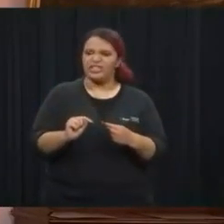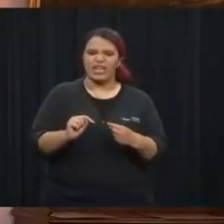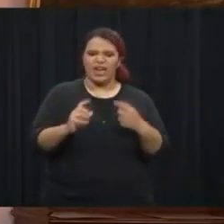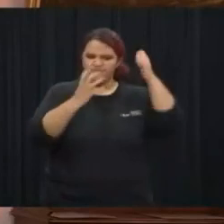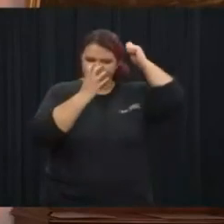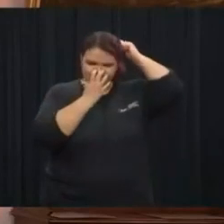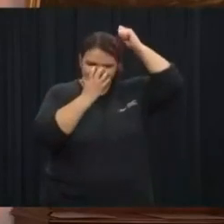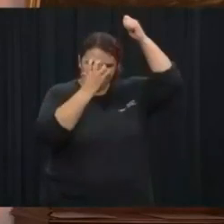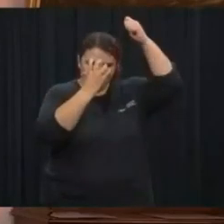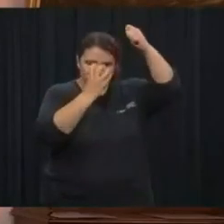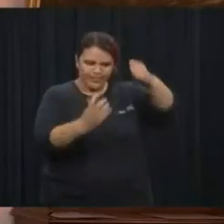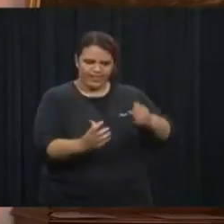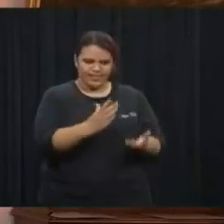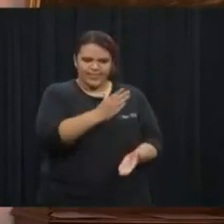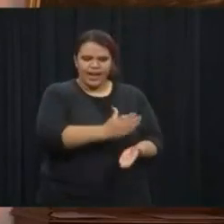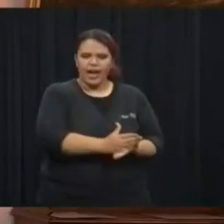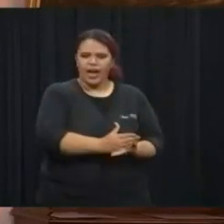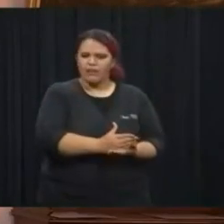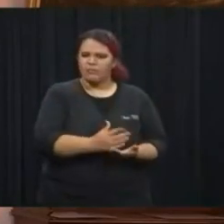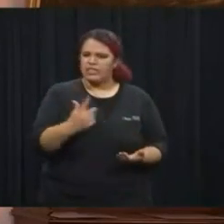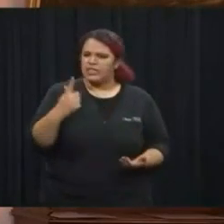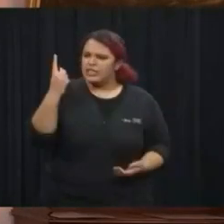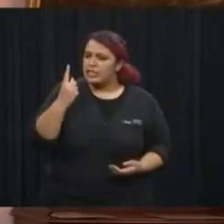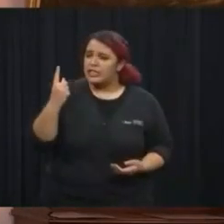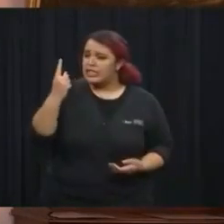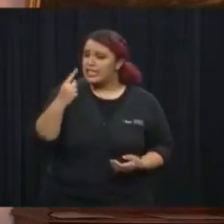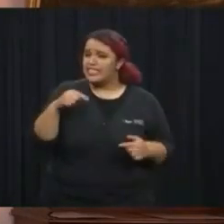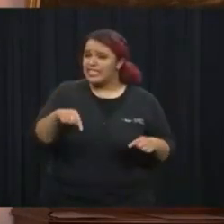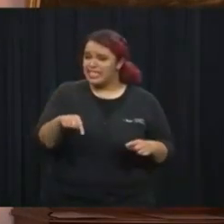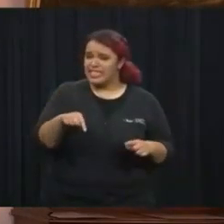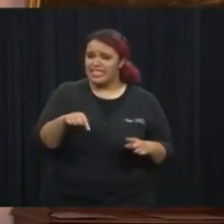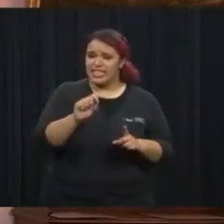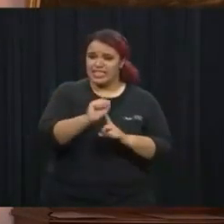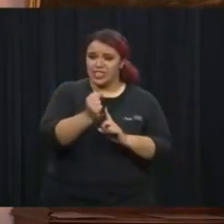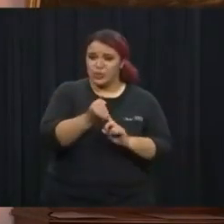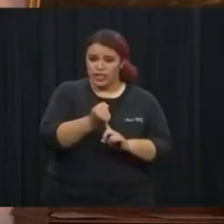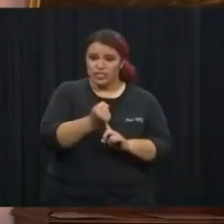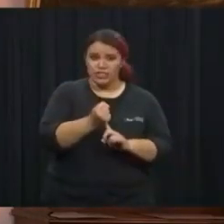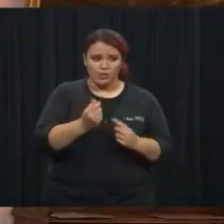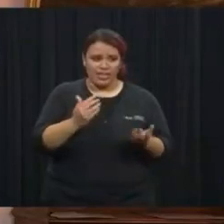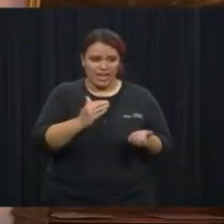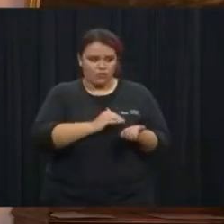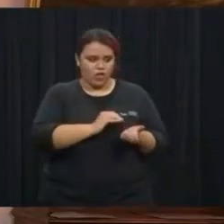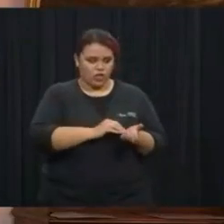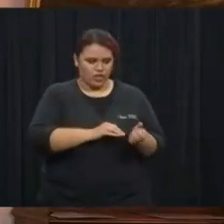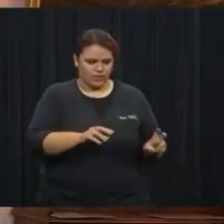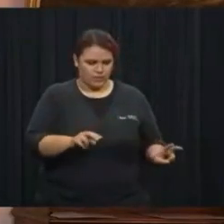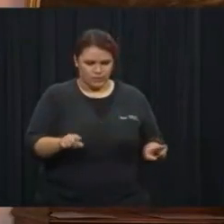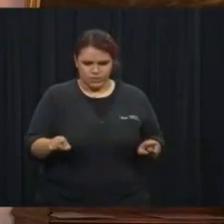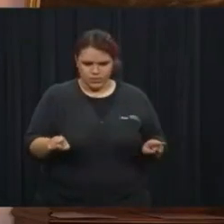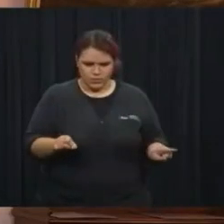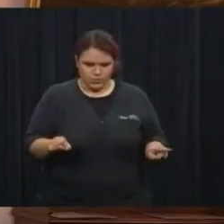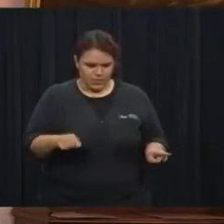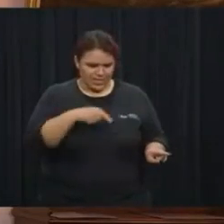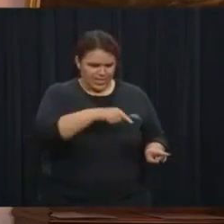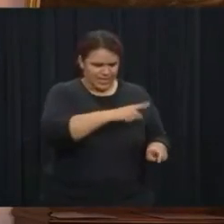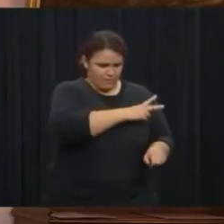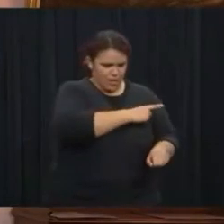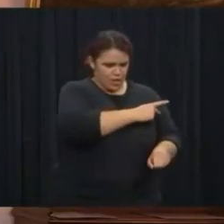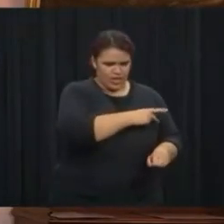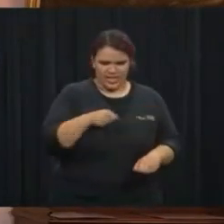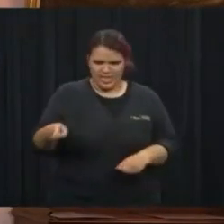a lot. There's not indication yet based on the one small study sample I saw, and we'll try to get that on our website.